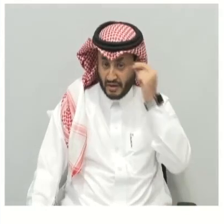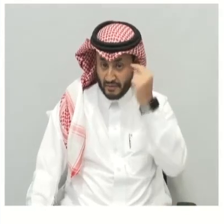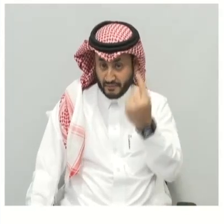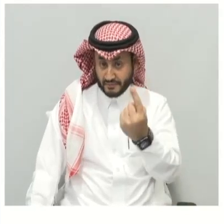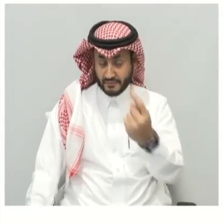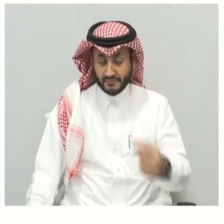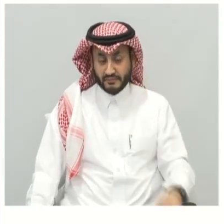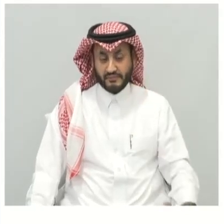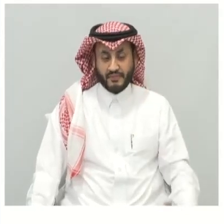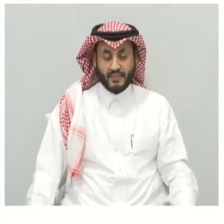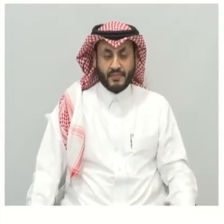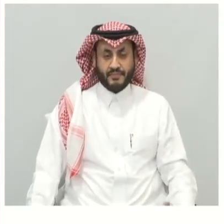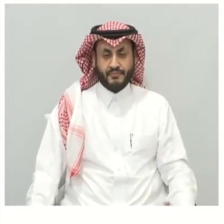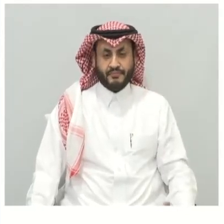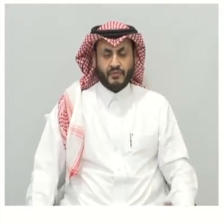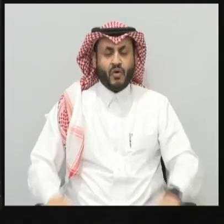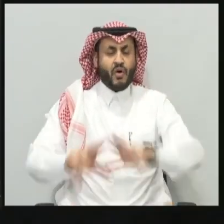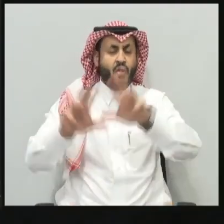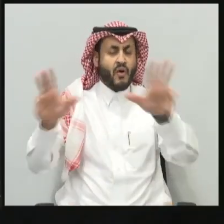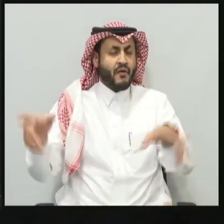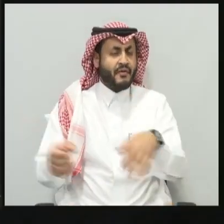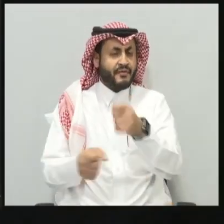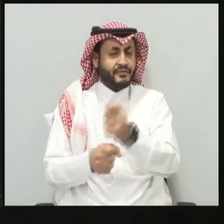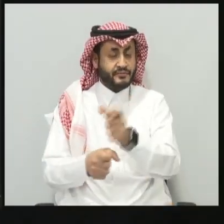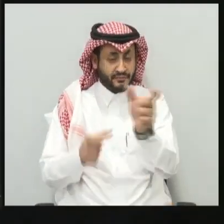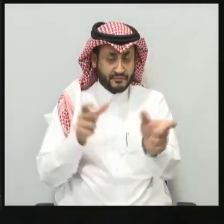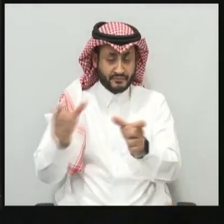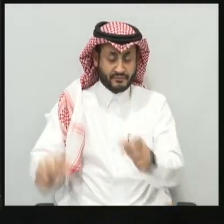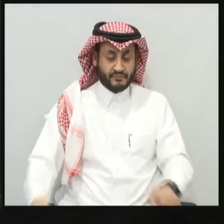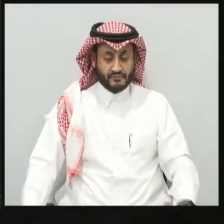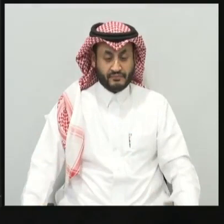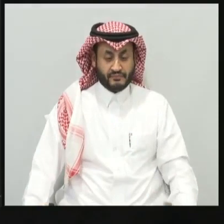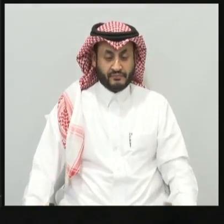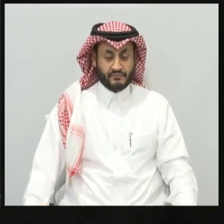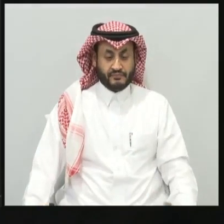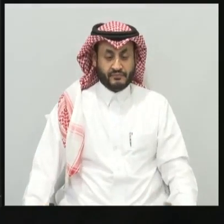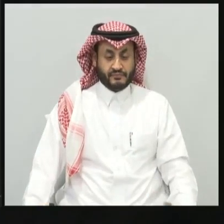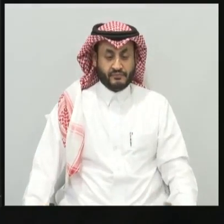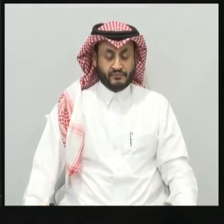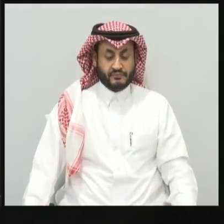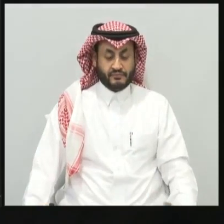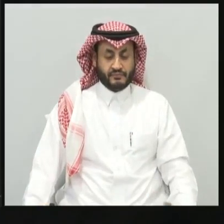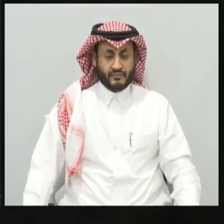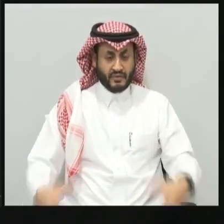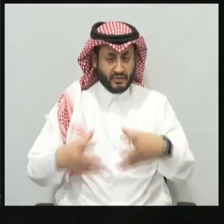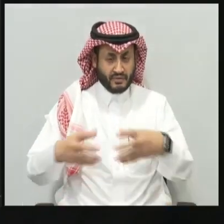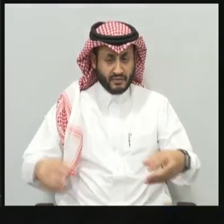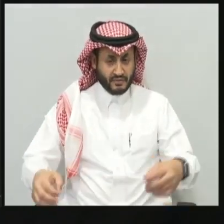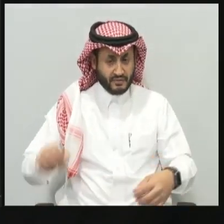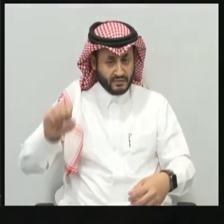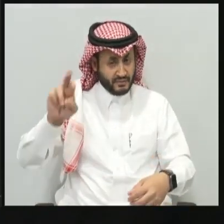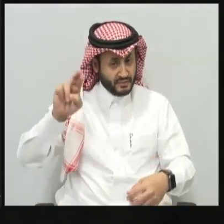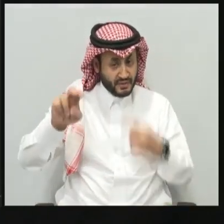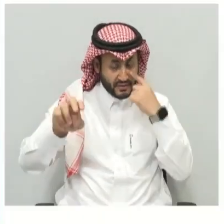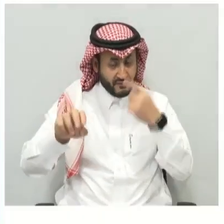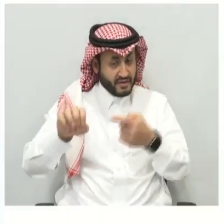you notice that most of the jobs that we can see here ends with ER. So